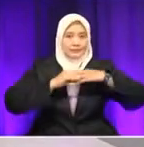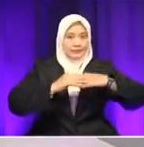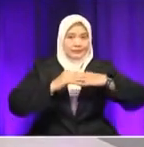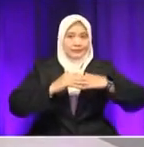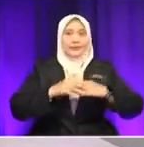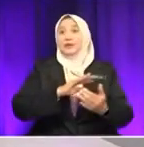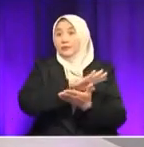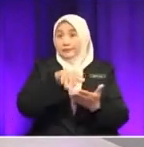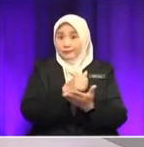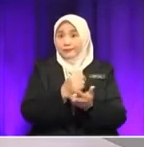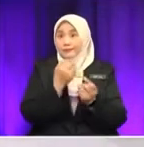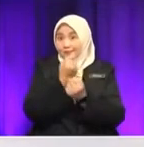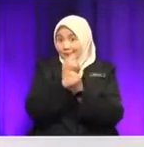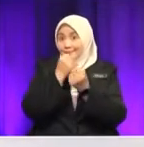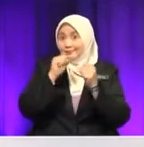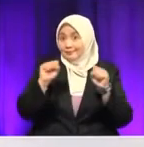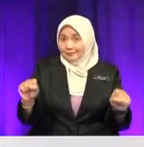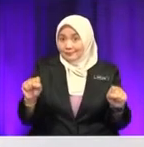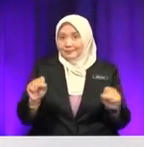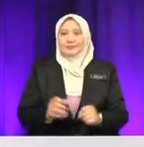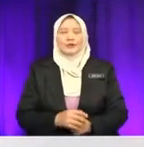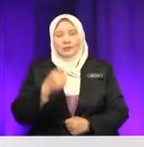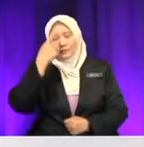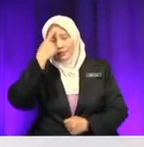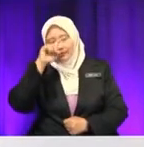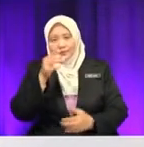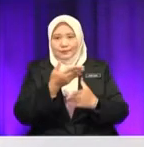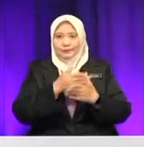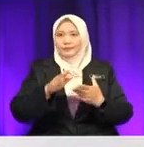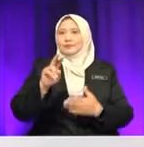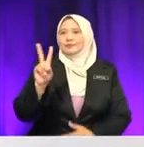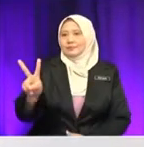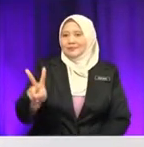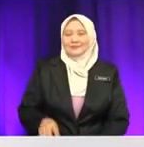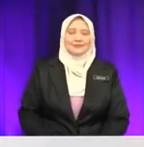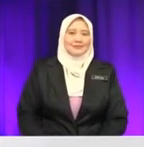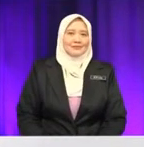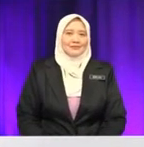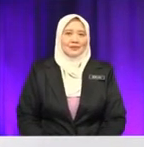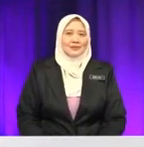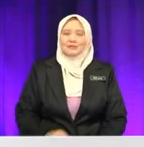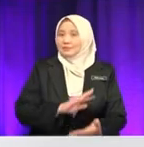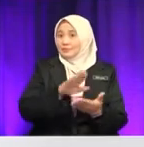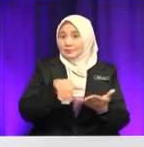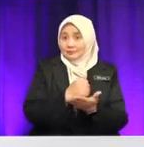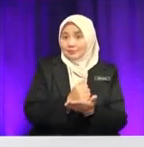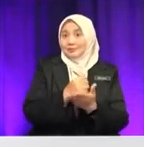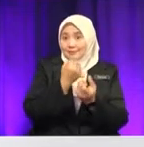our second segment? Right, so Hasif, Ikram, Ayman, Faizul, are you guys ready,